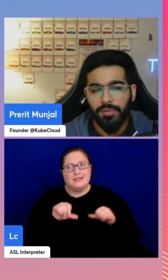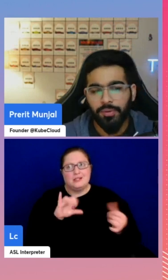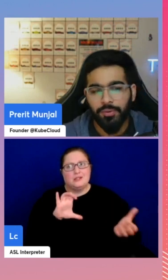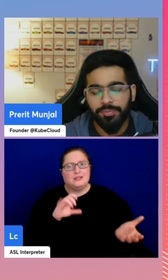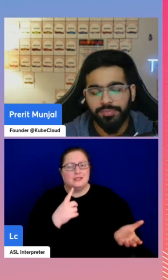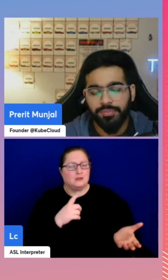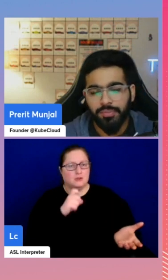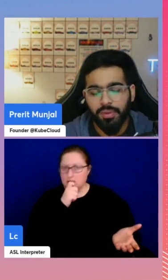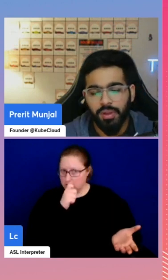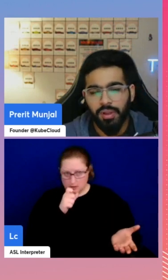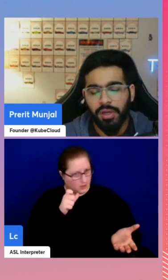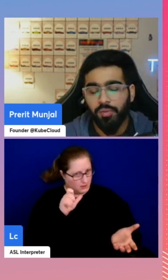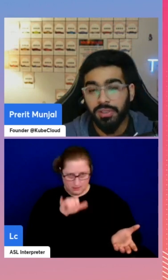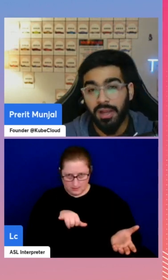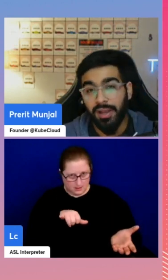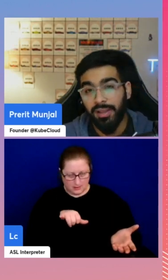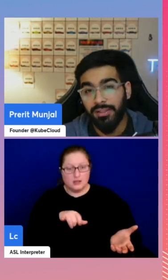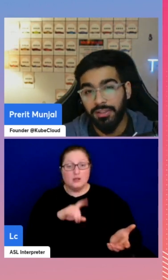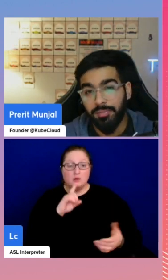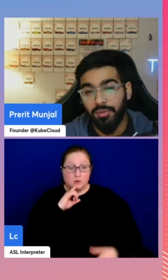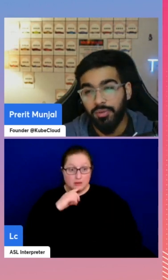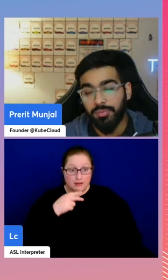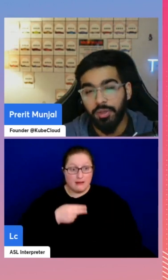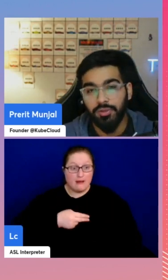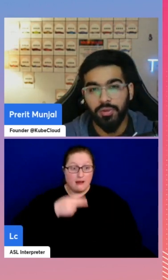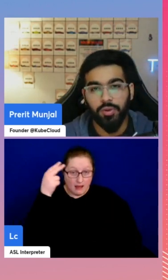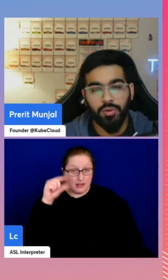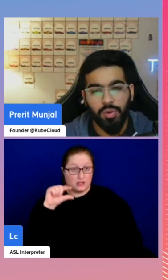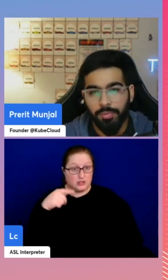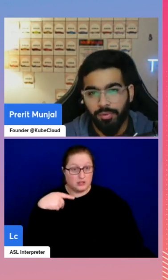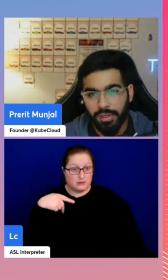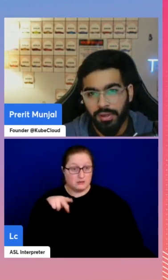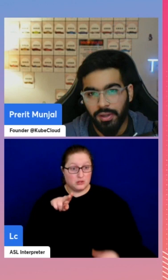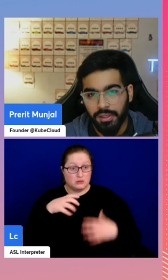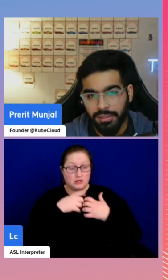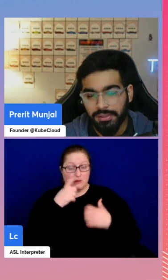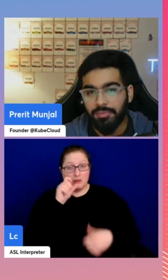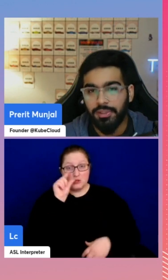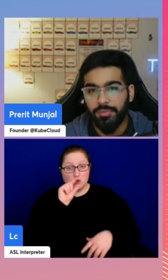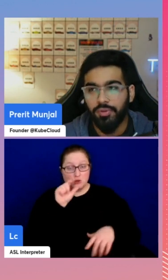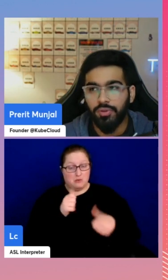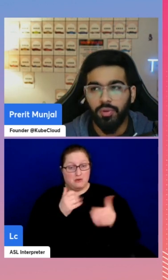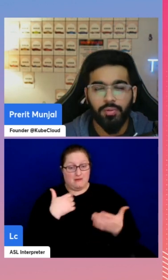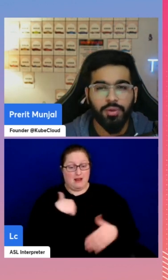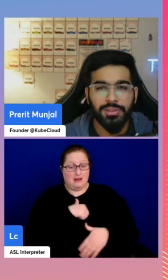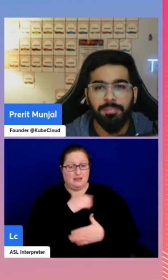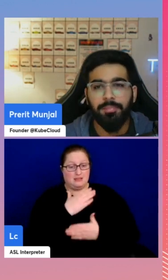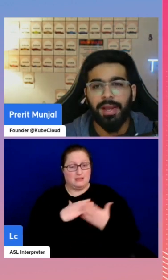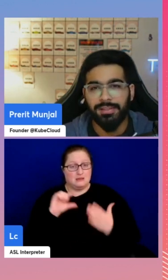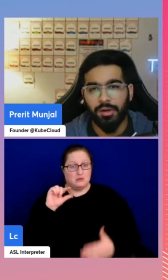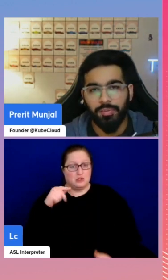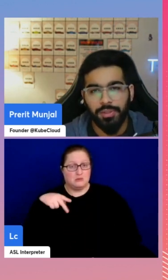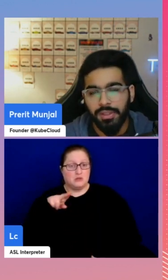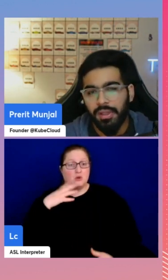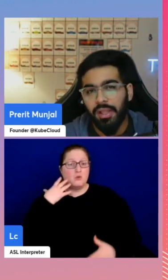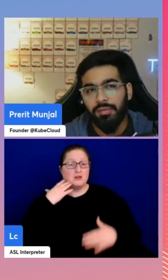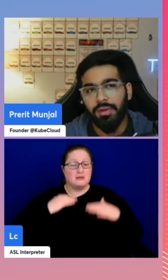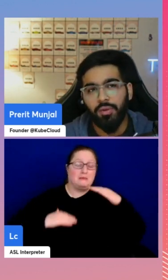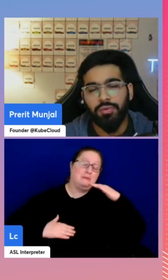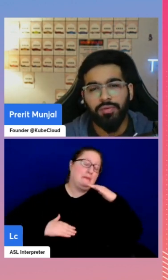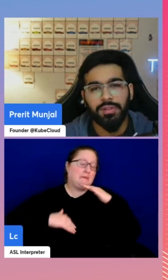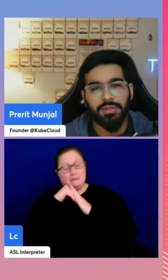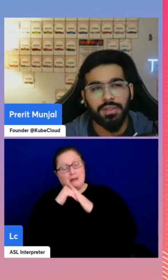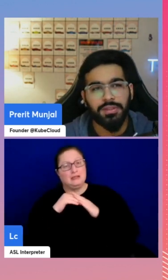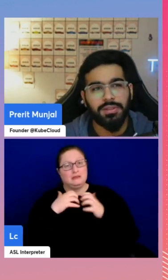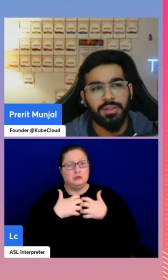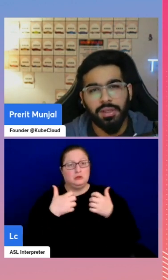Okay, so it was high GPUs because Google provided us some GPUs. So it was the maxed out machine